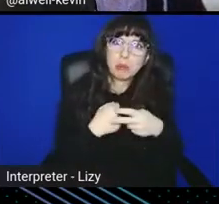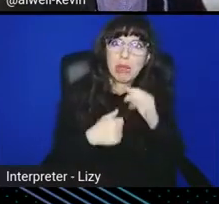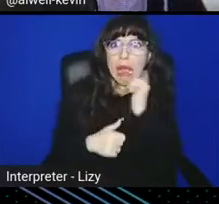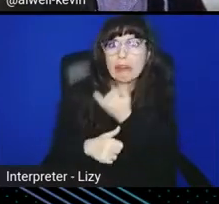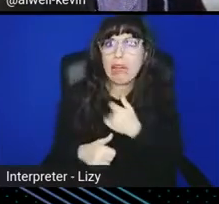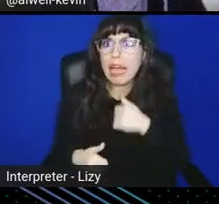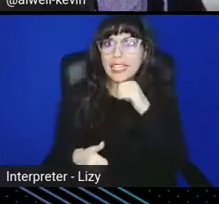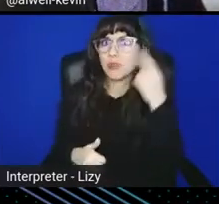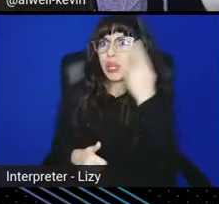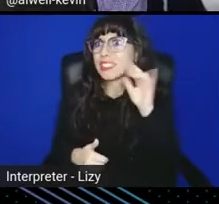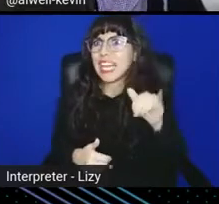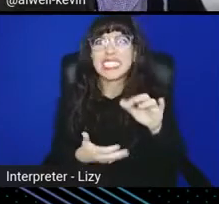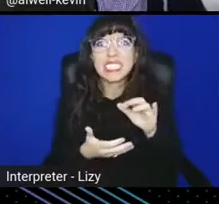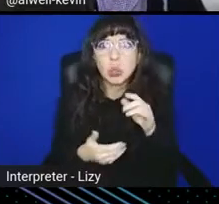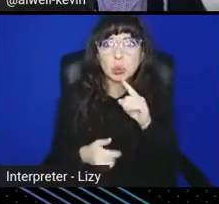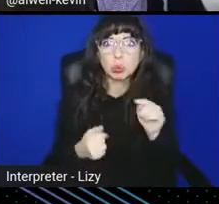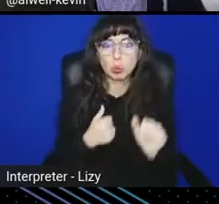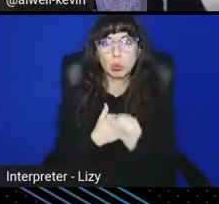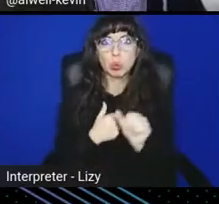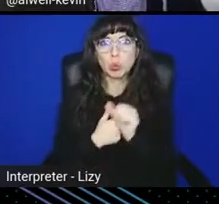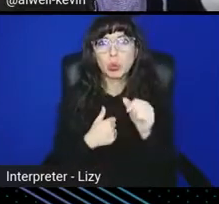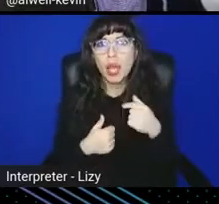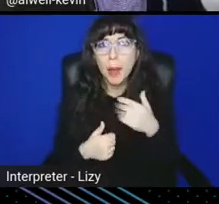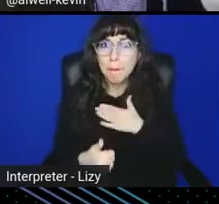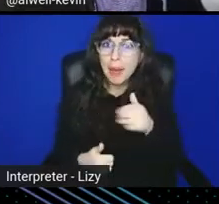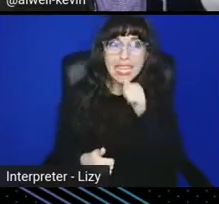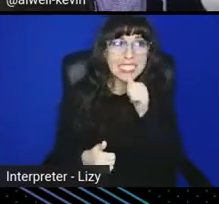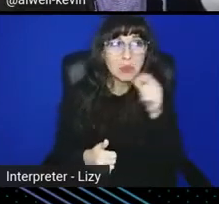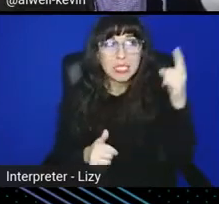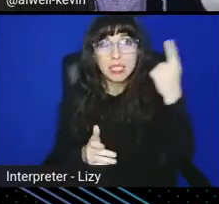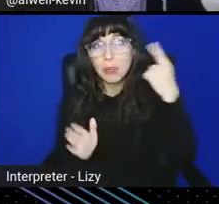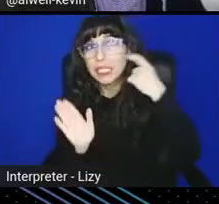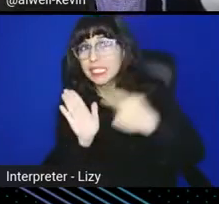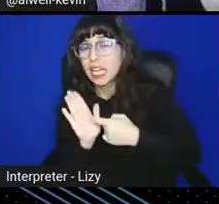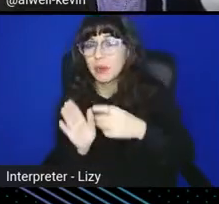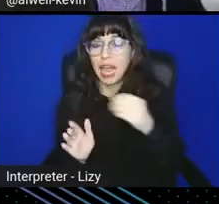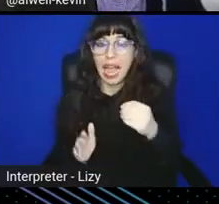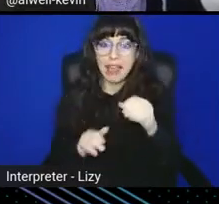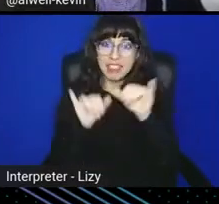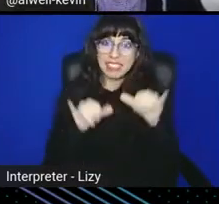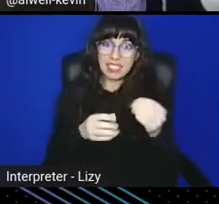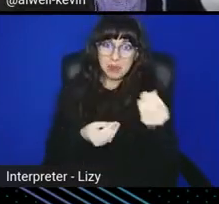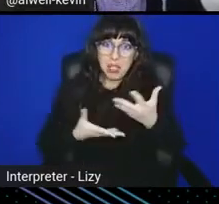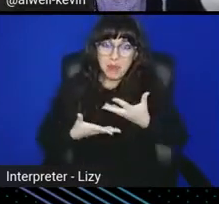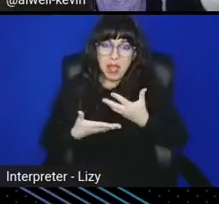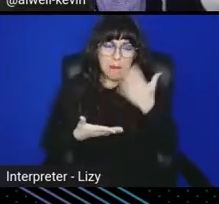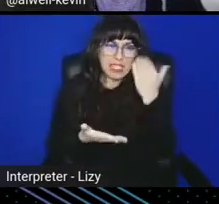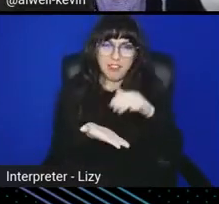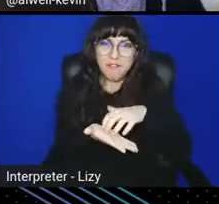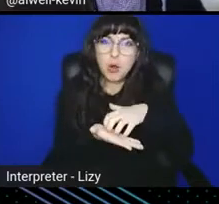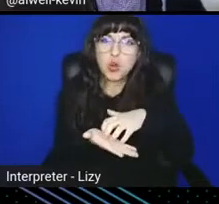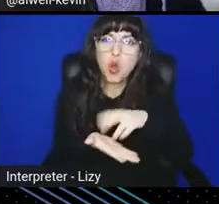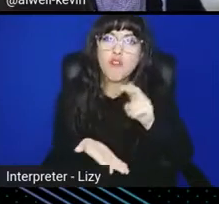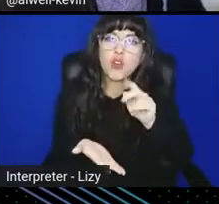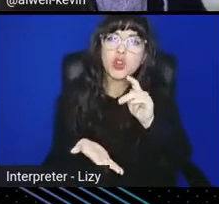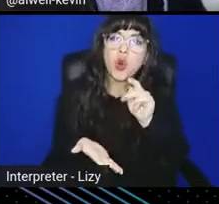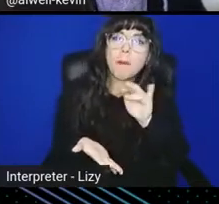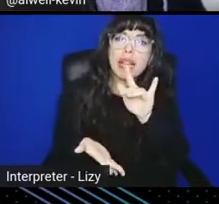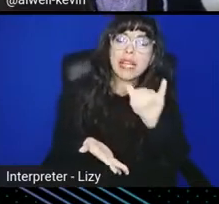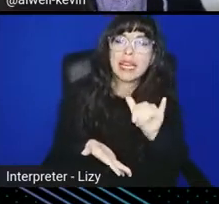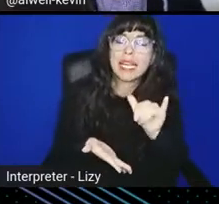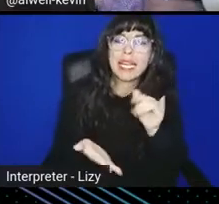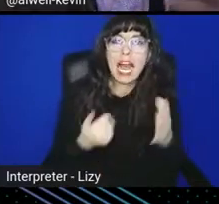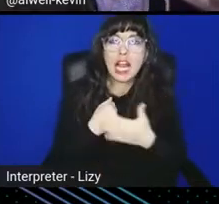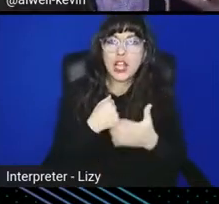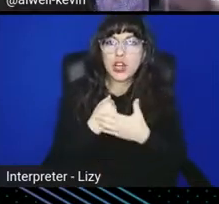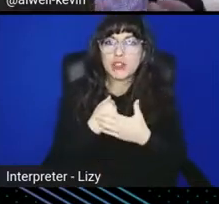be. And my secrets are detected and I'm made aware that they've been detected through a vulnerability alert. So I want to showcase that experience. I